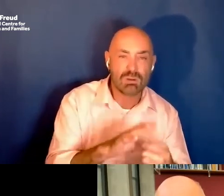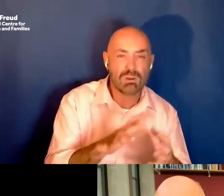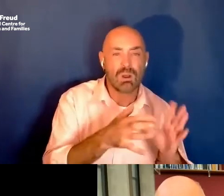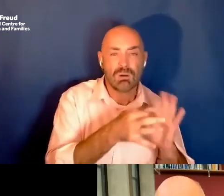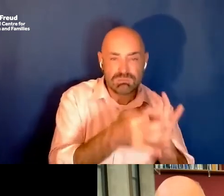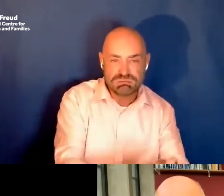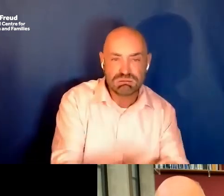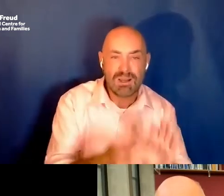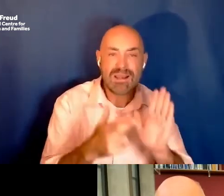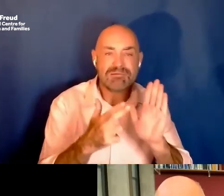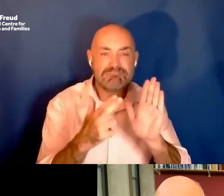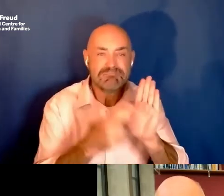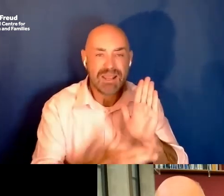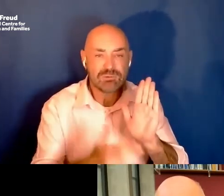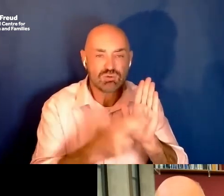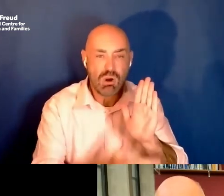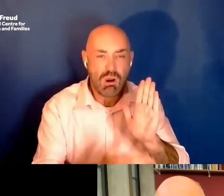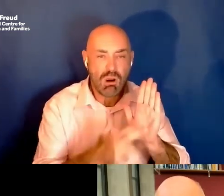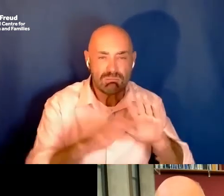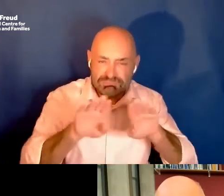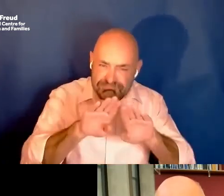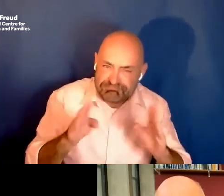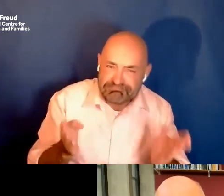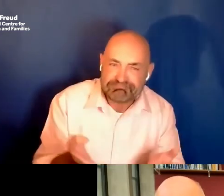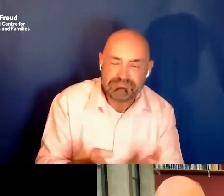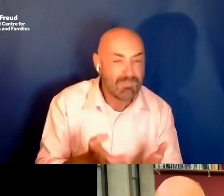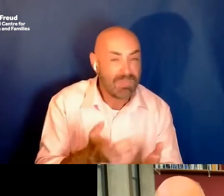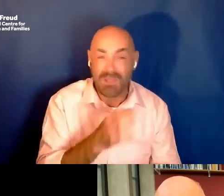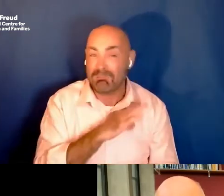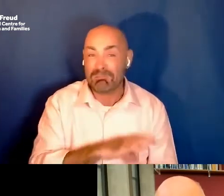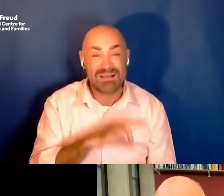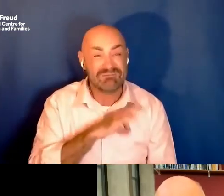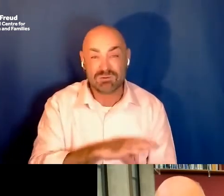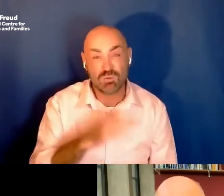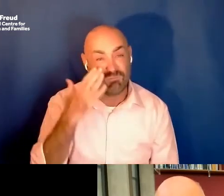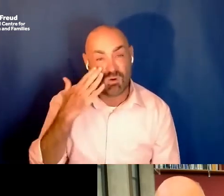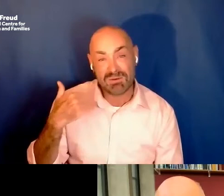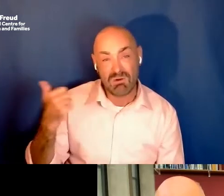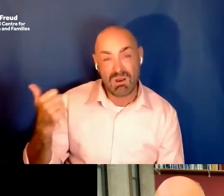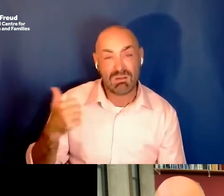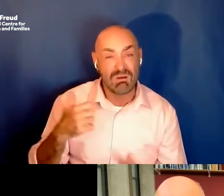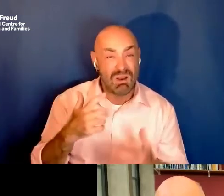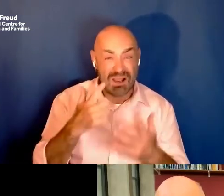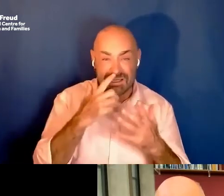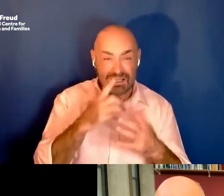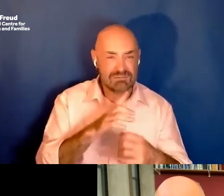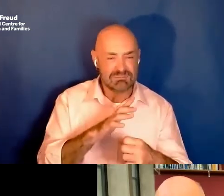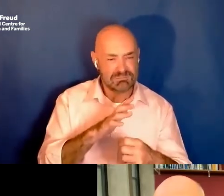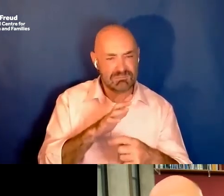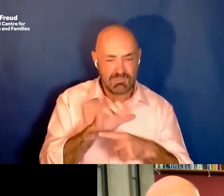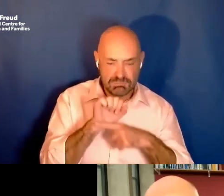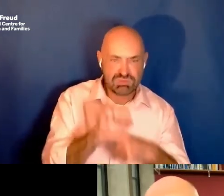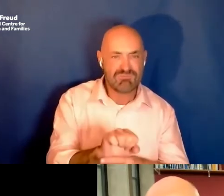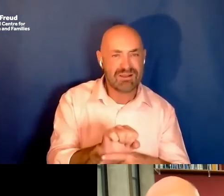nature is all very beneficial for mental health and well-being, can help with prevention and treatment of